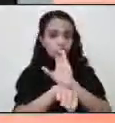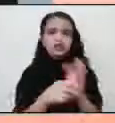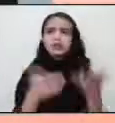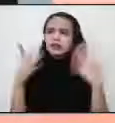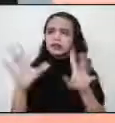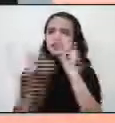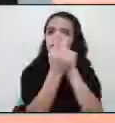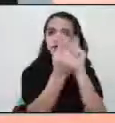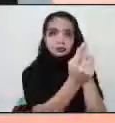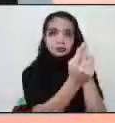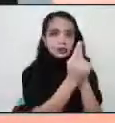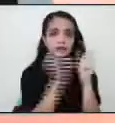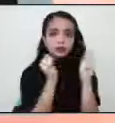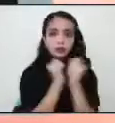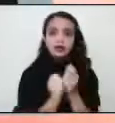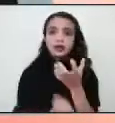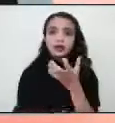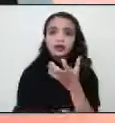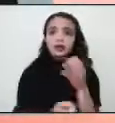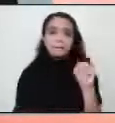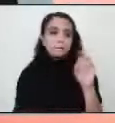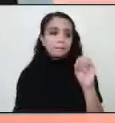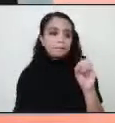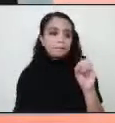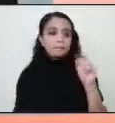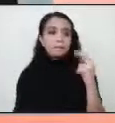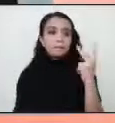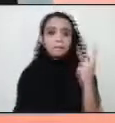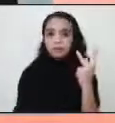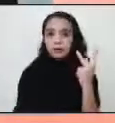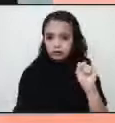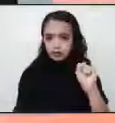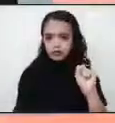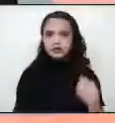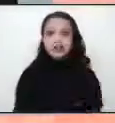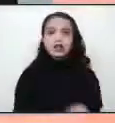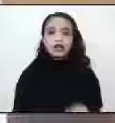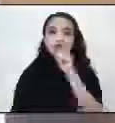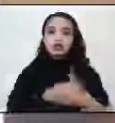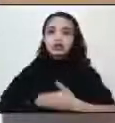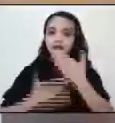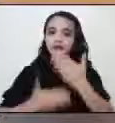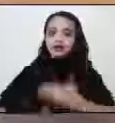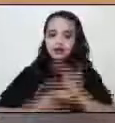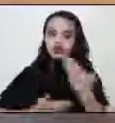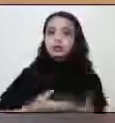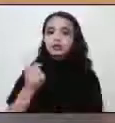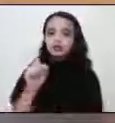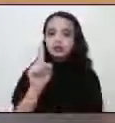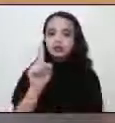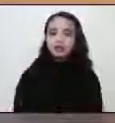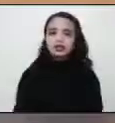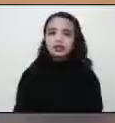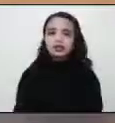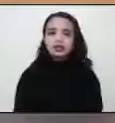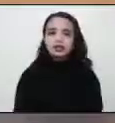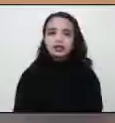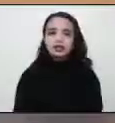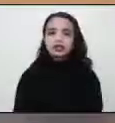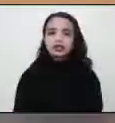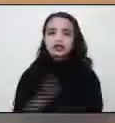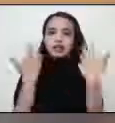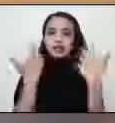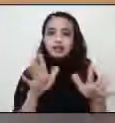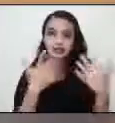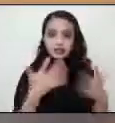talaga, sobrang ganda kasi we get to experience the life of the Japanese people.